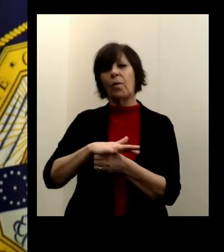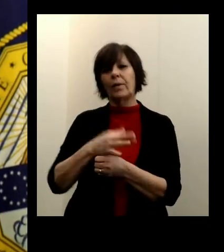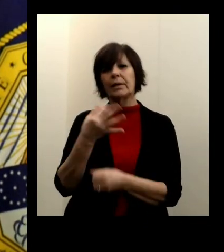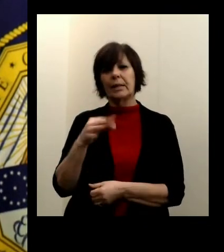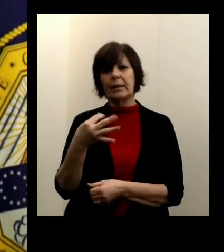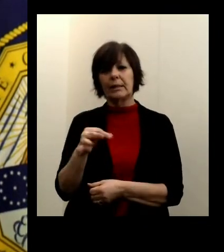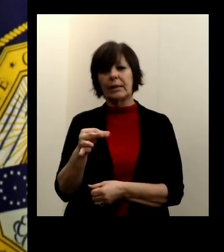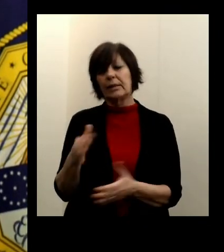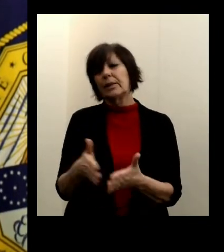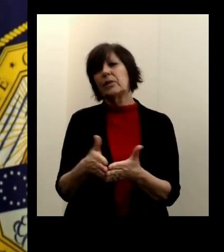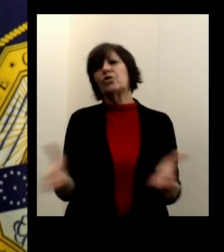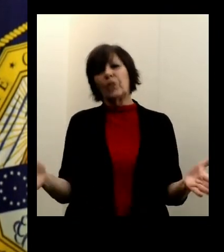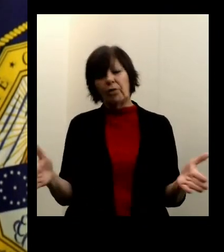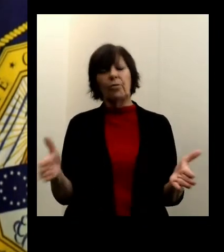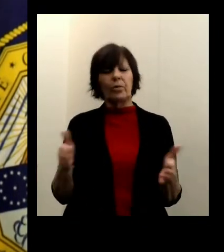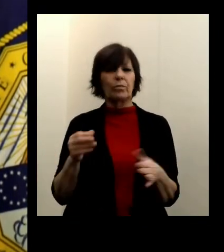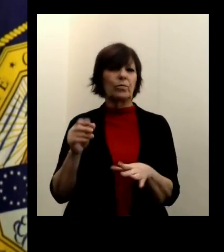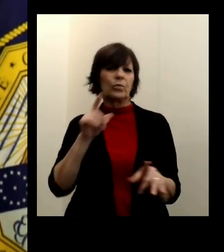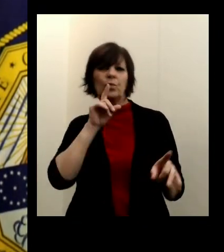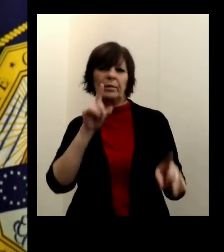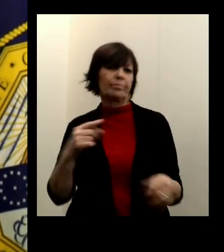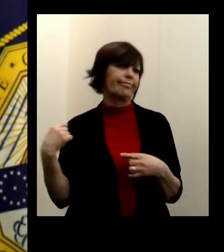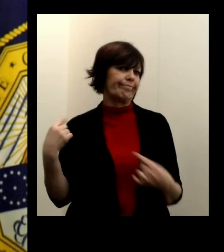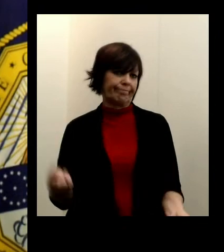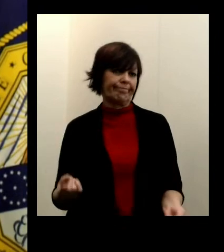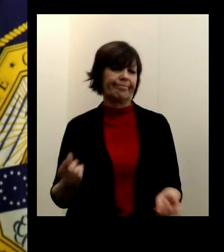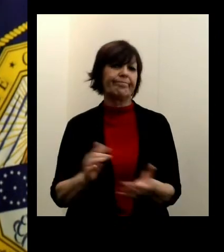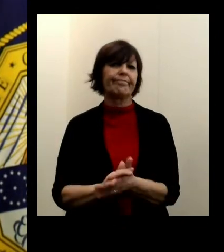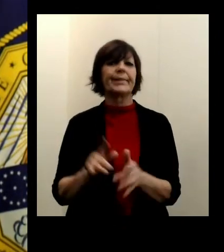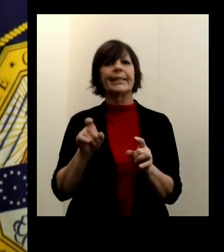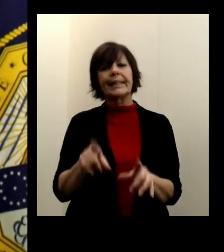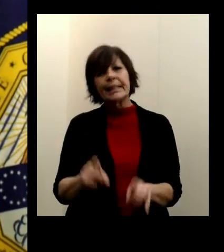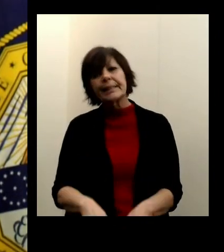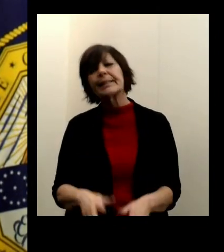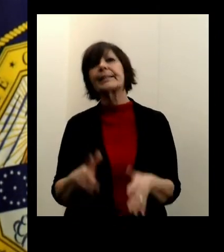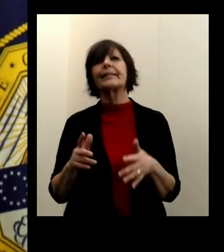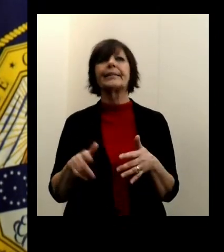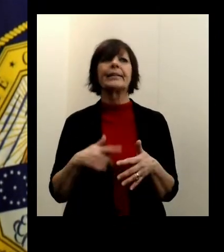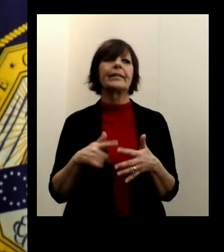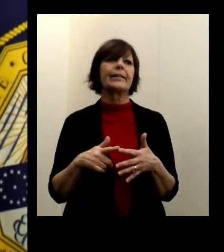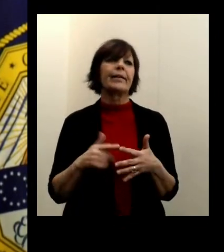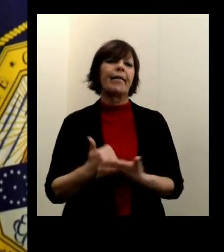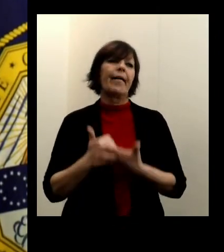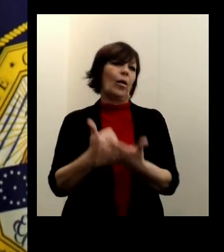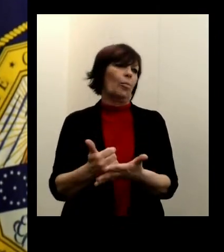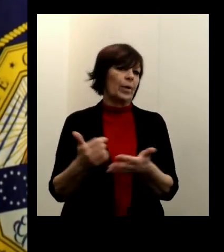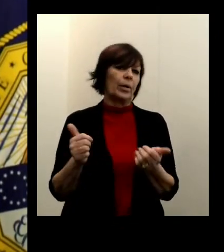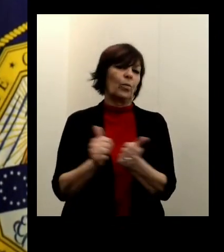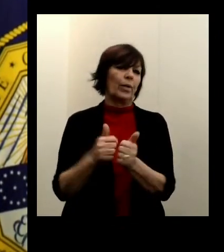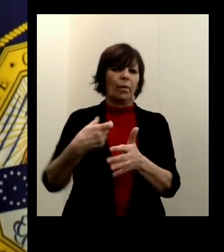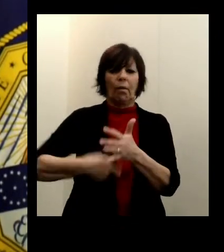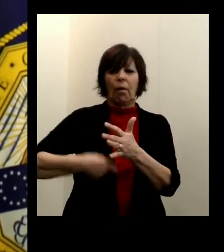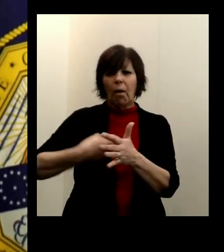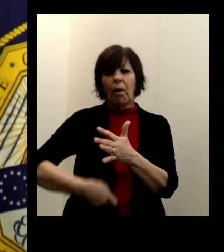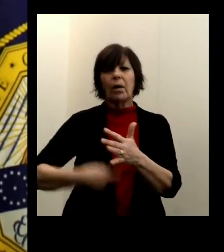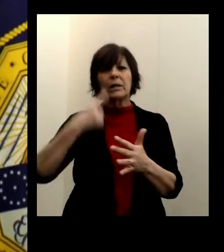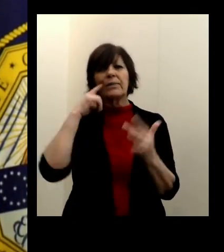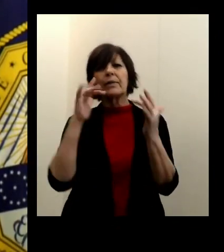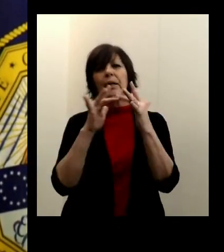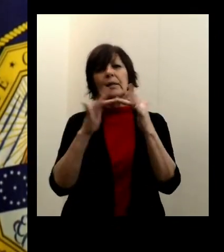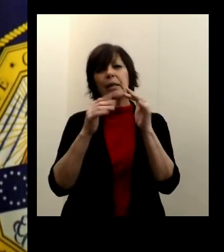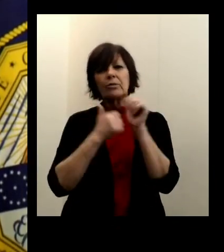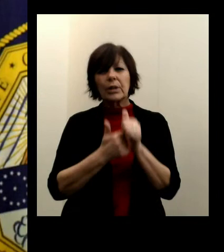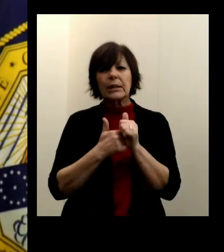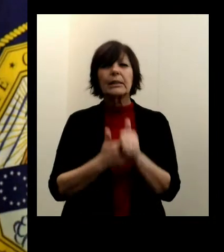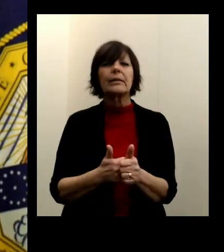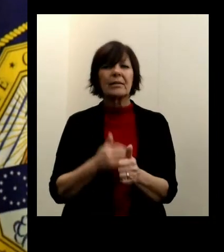general COVID-19 response like we've been doing, testing, helping out with the costs associated with contact tracing